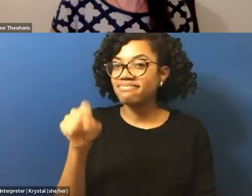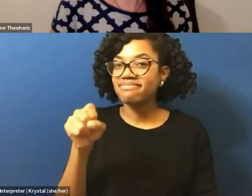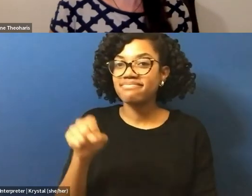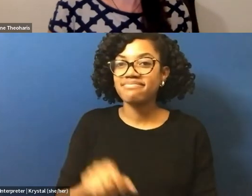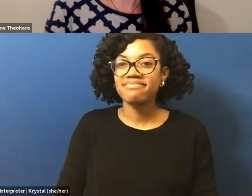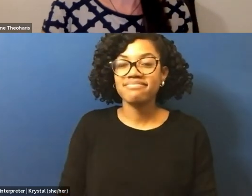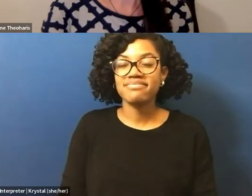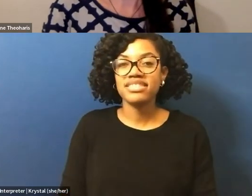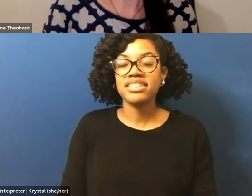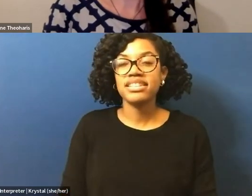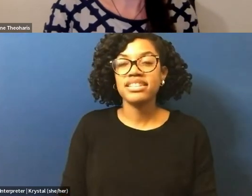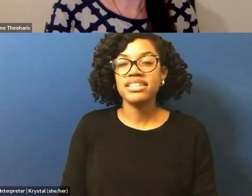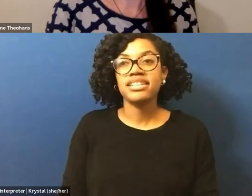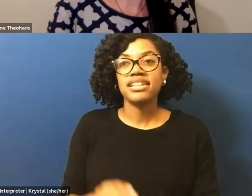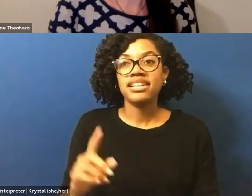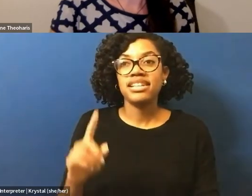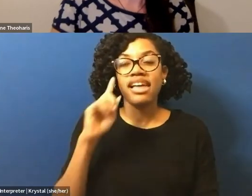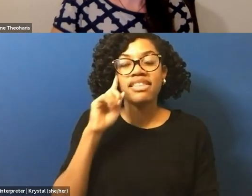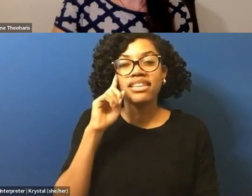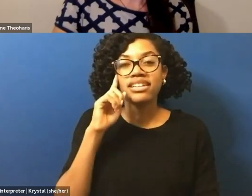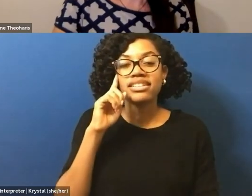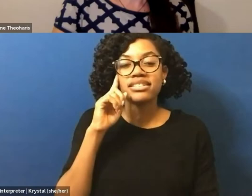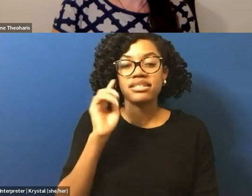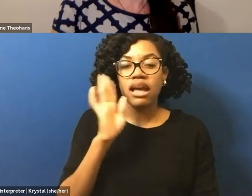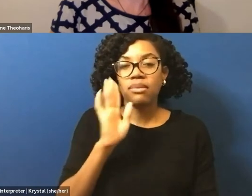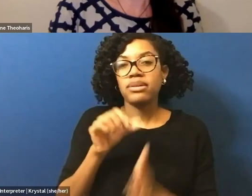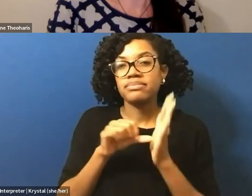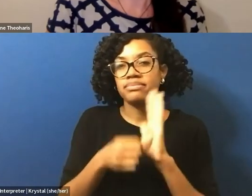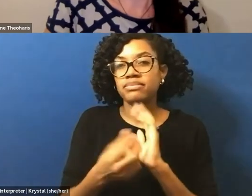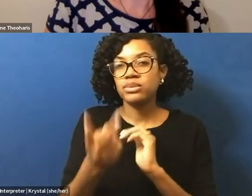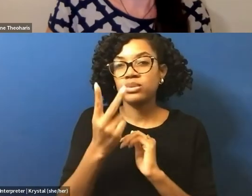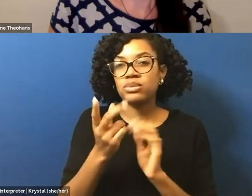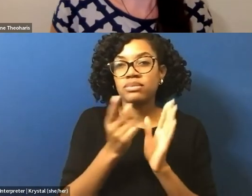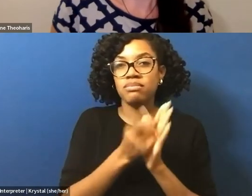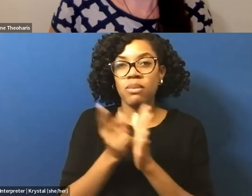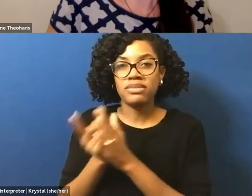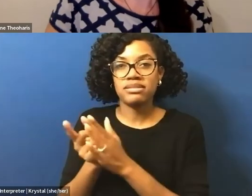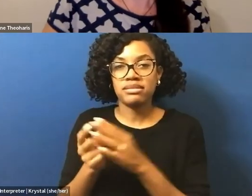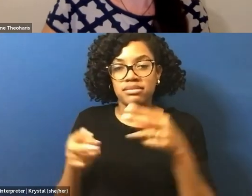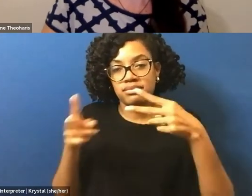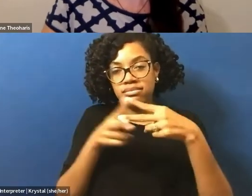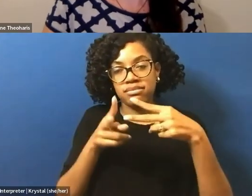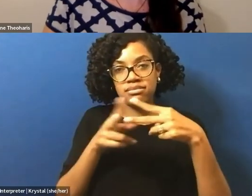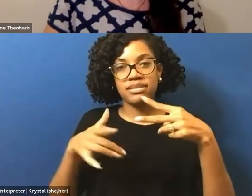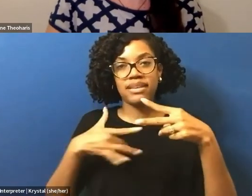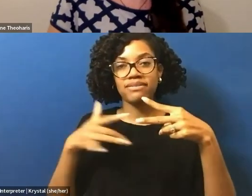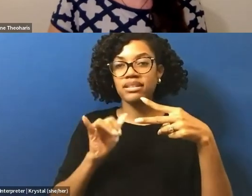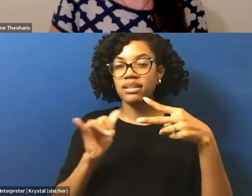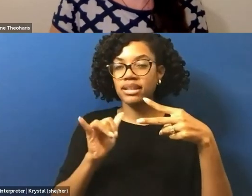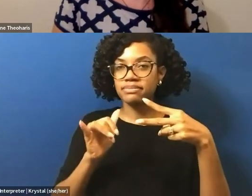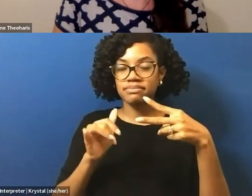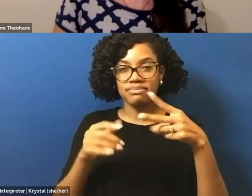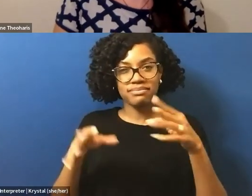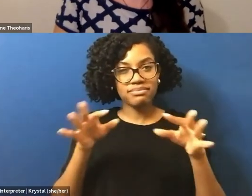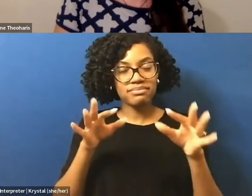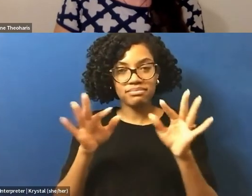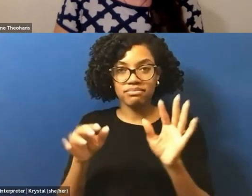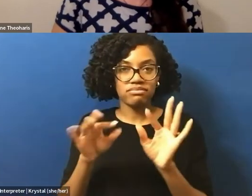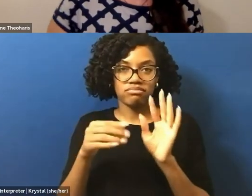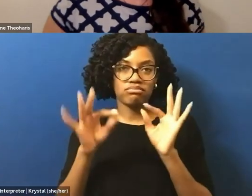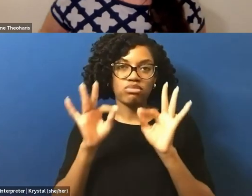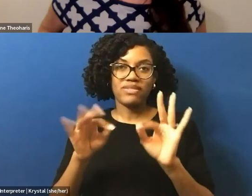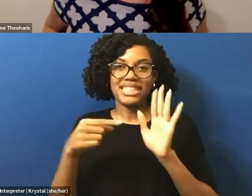I think that I think I'll highlight two moments that I think really encapsulate kind of the longevity of Parks and